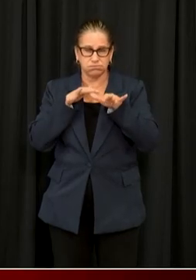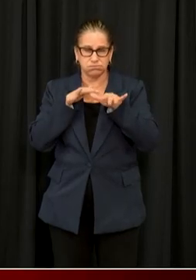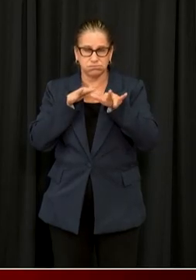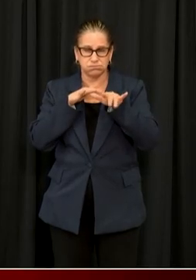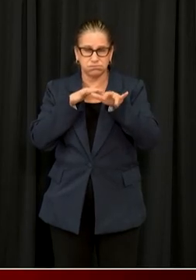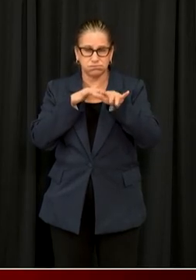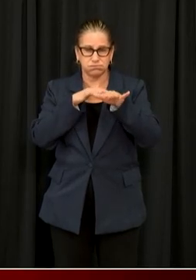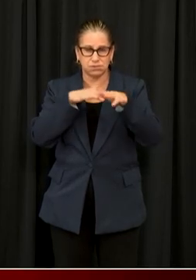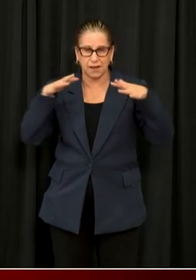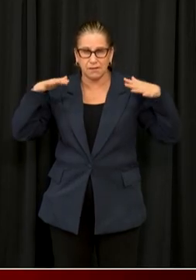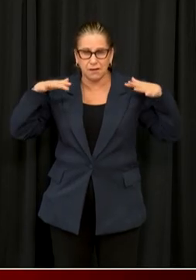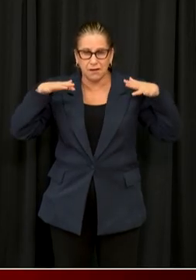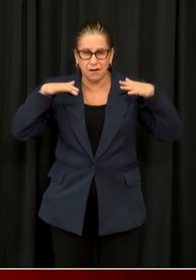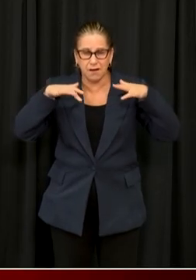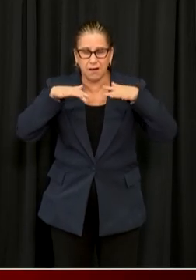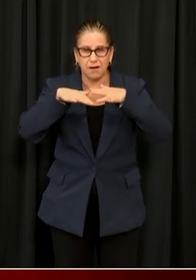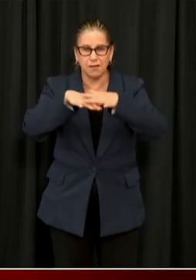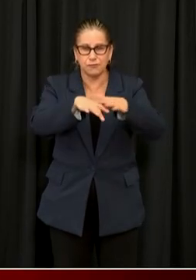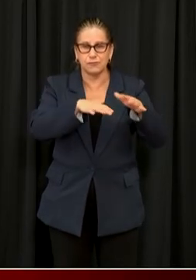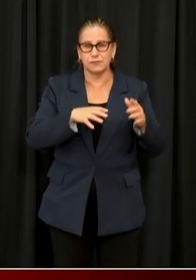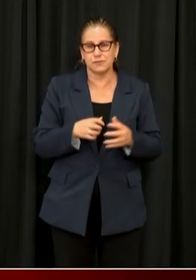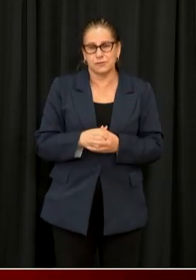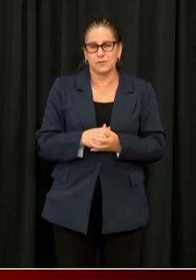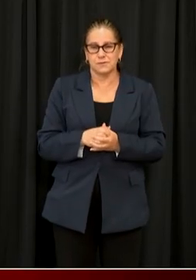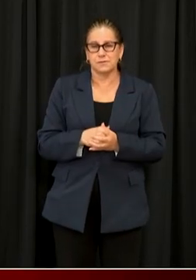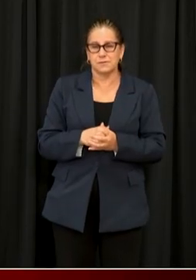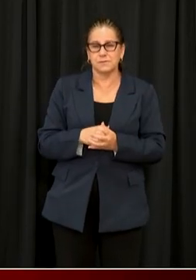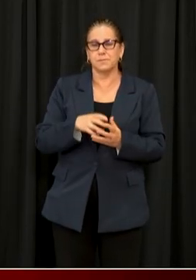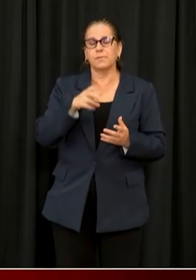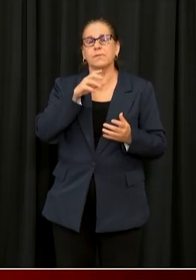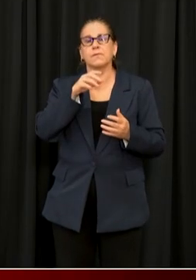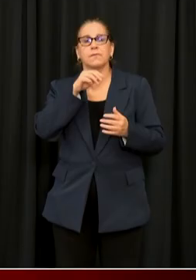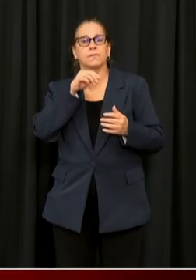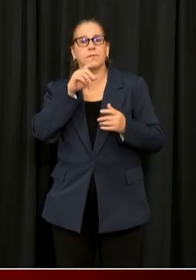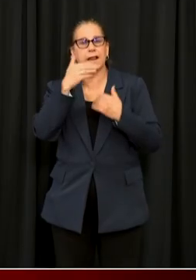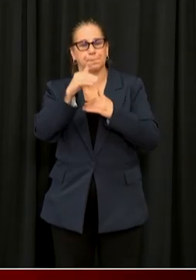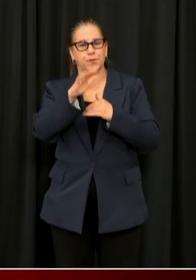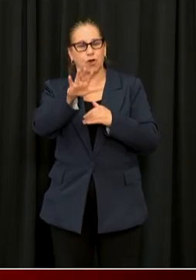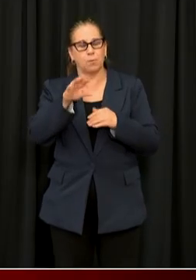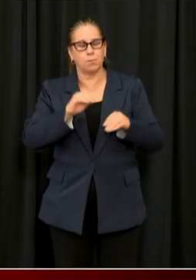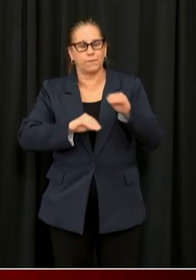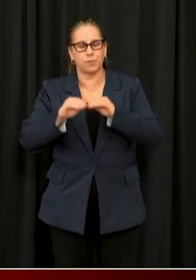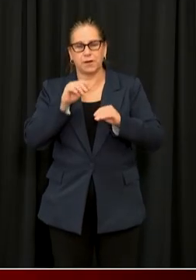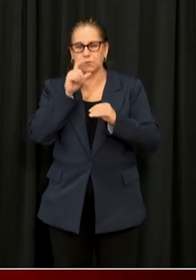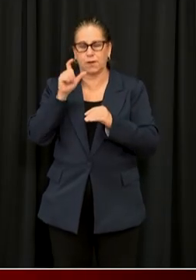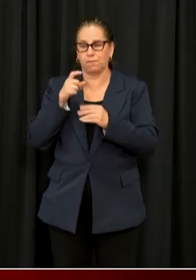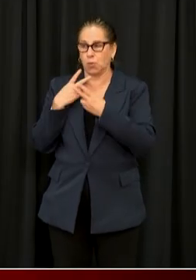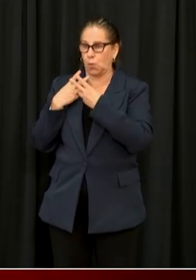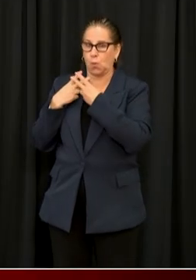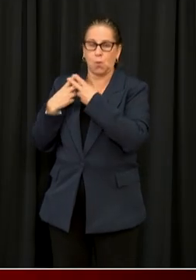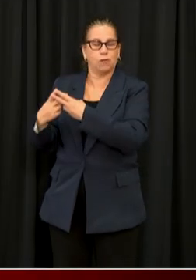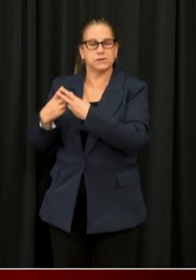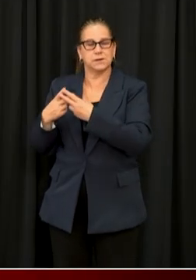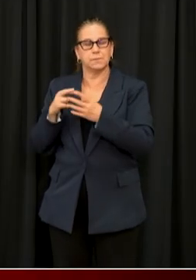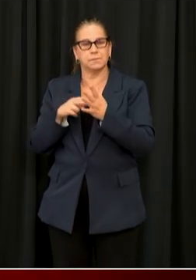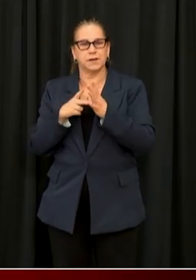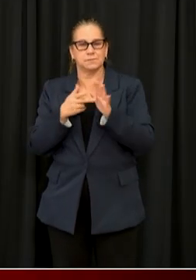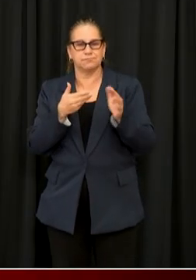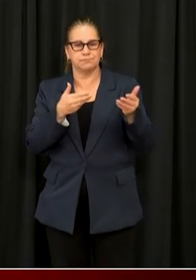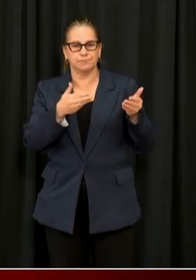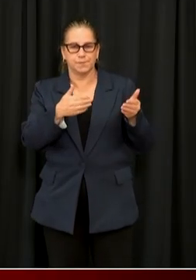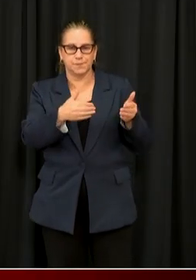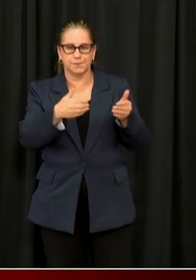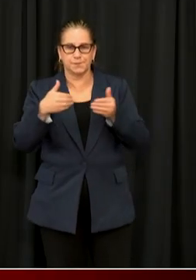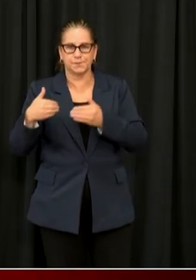the same as recommending a quarantine for those individuals, but being more judicious and mindful about their level